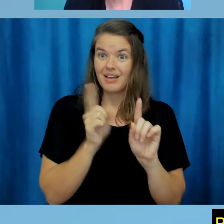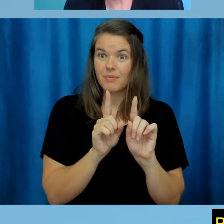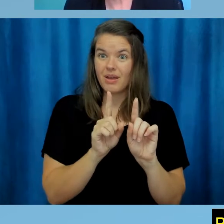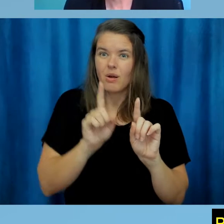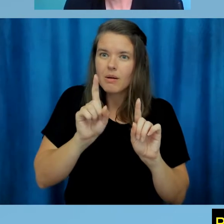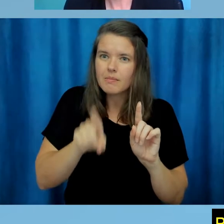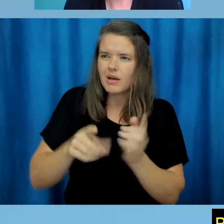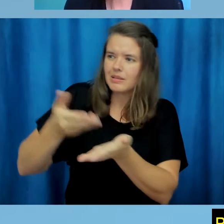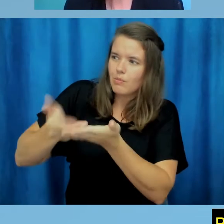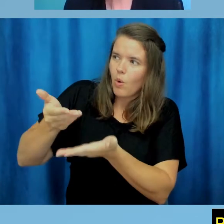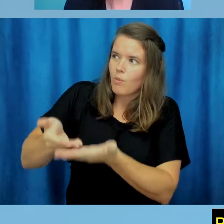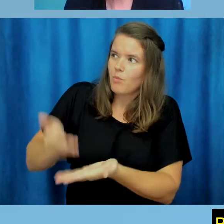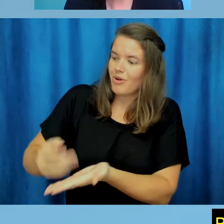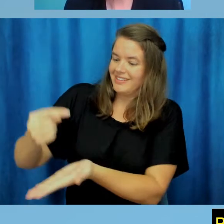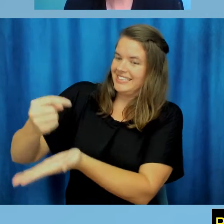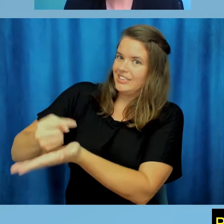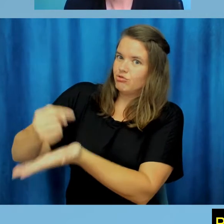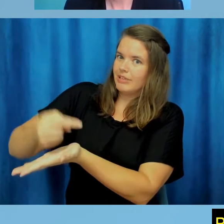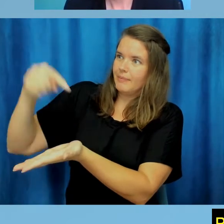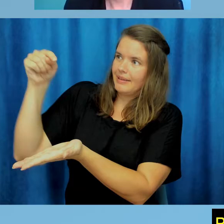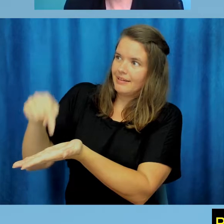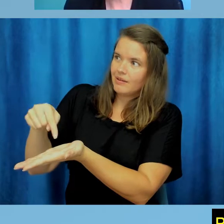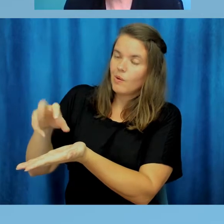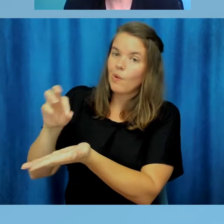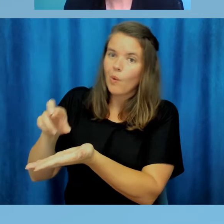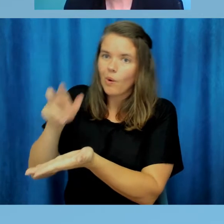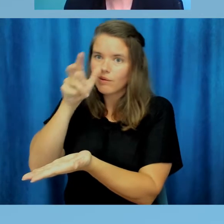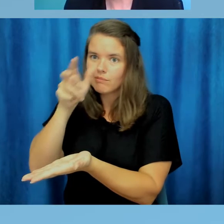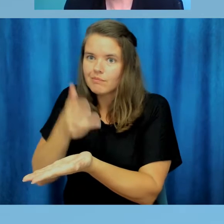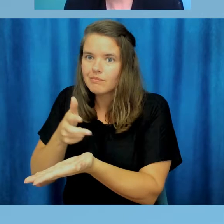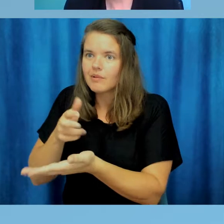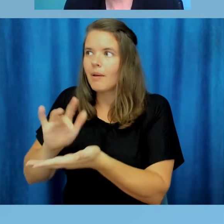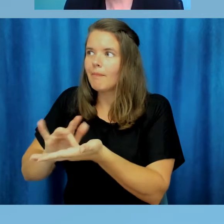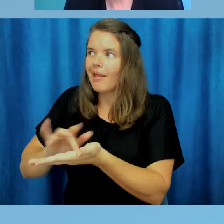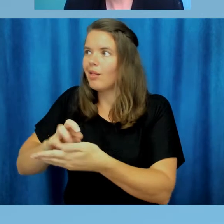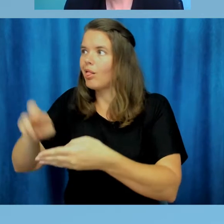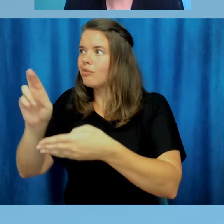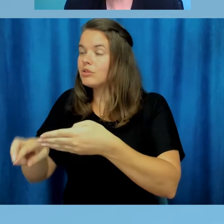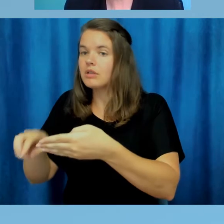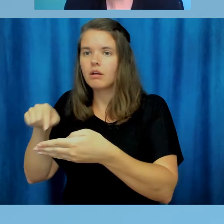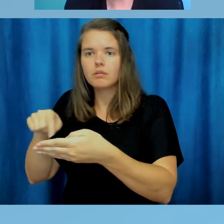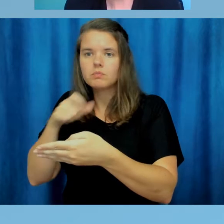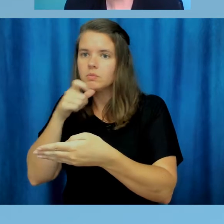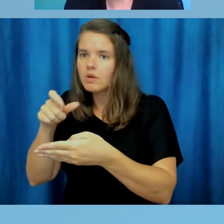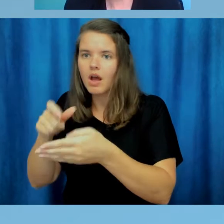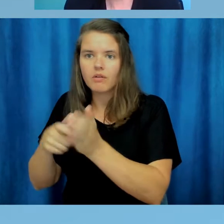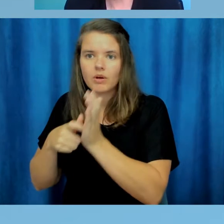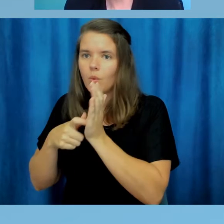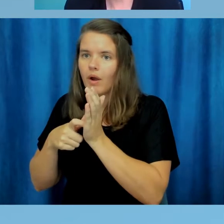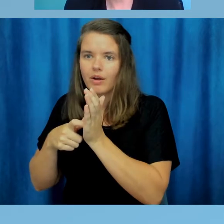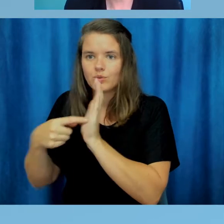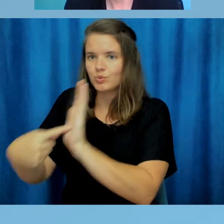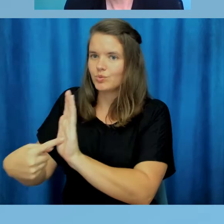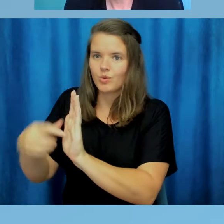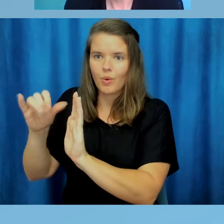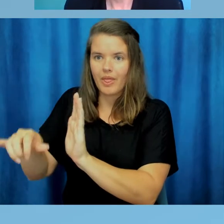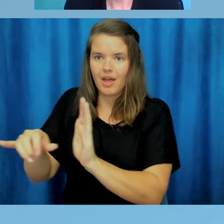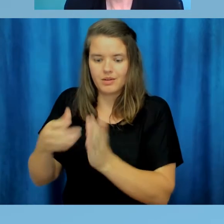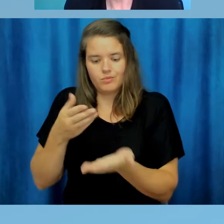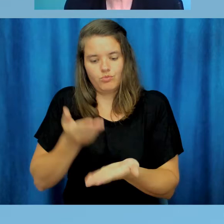to show deficient treatment or poor medical outcome to prove that their rights were